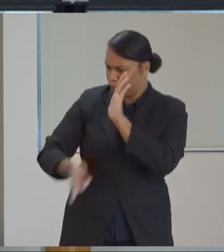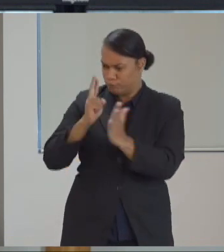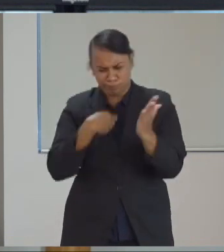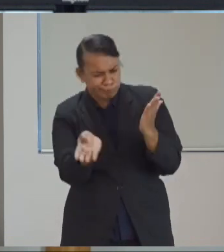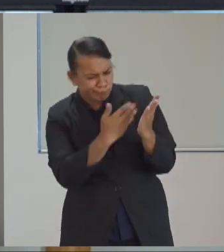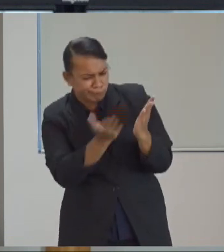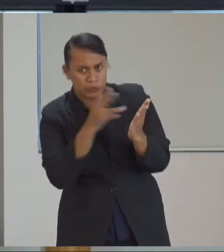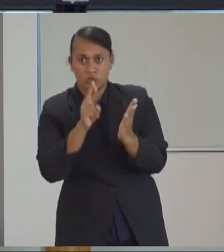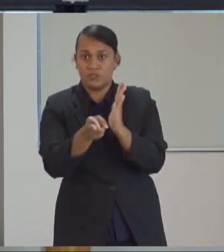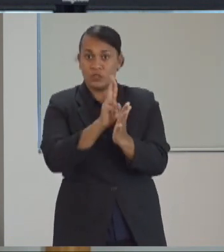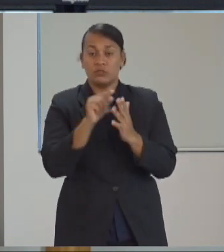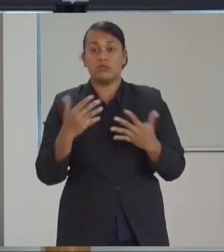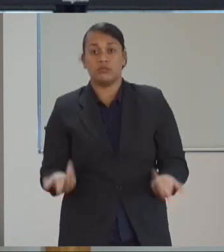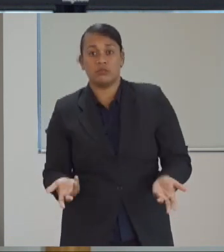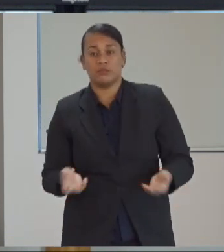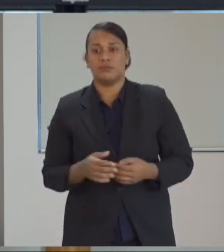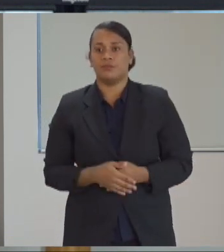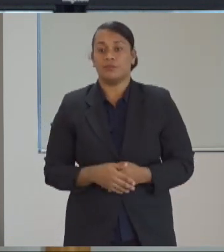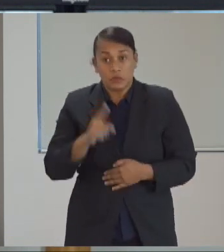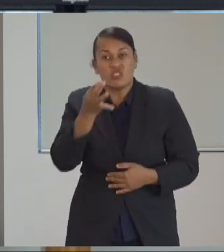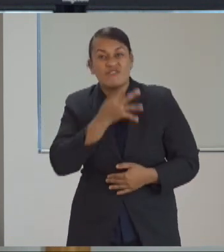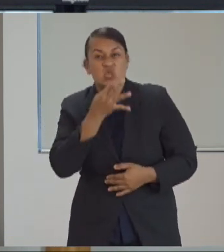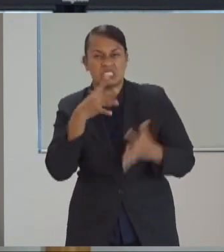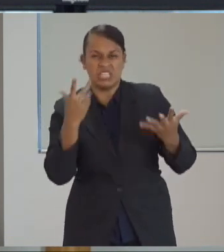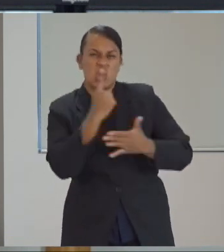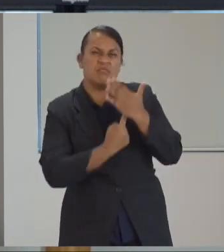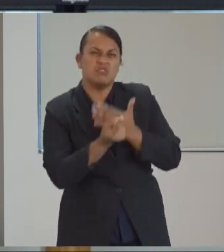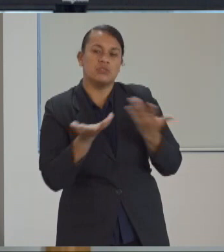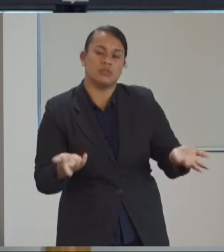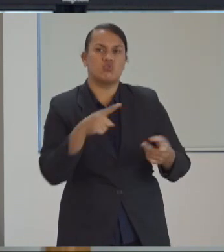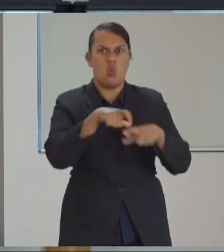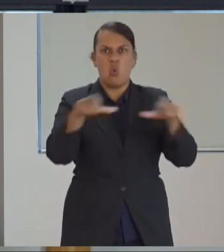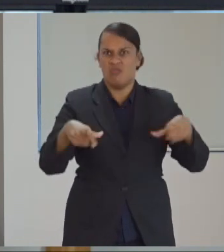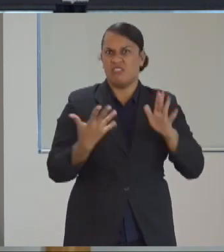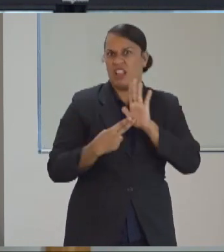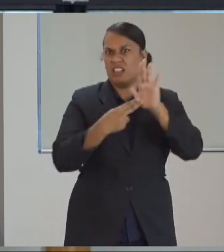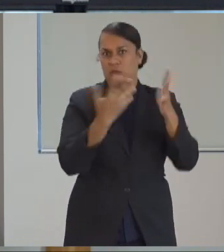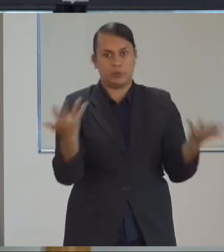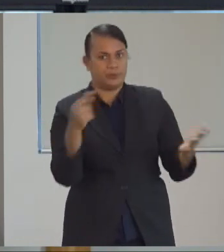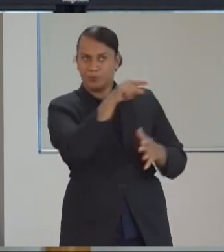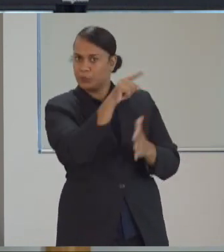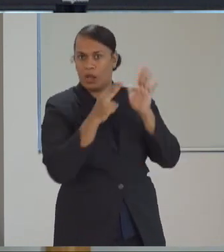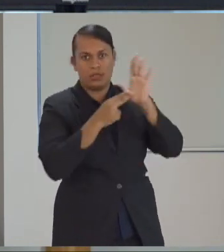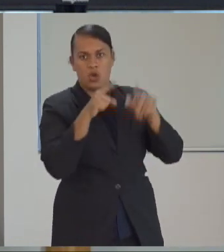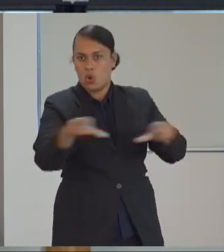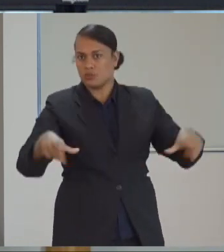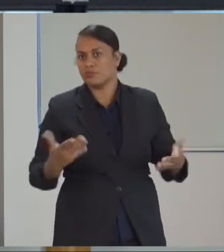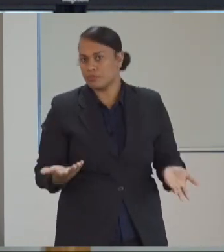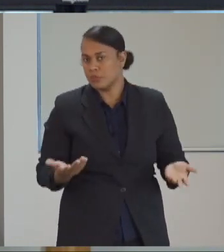think, sorry, I should say very few and in between. Not very far, very few and in between. I understand most of them have